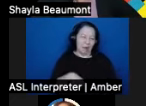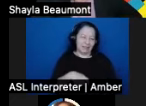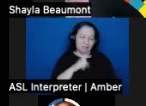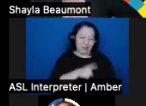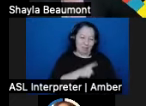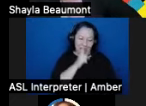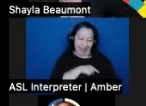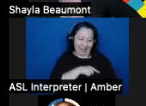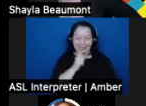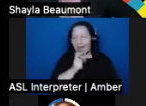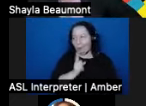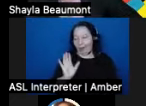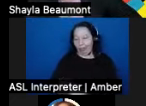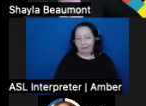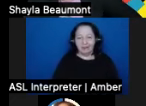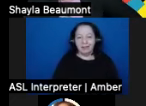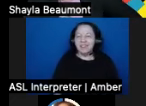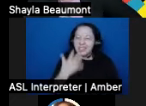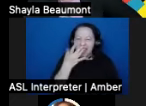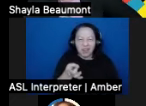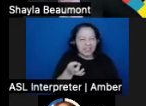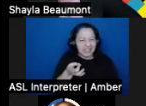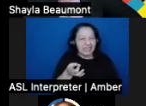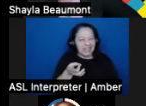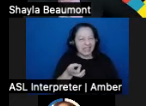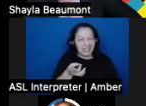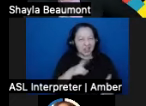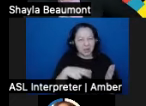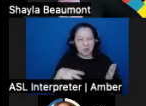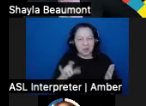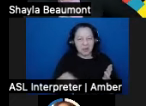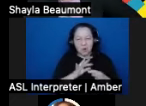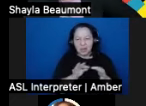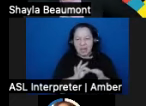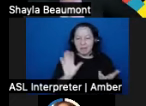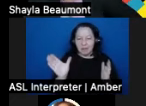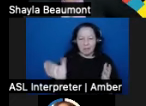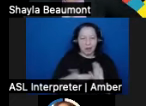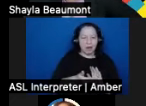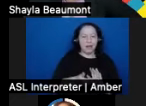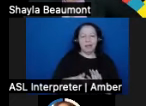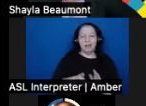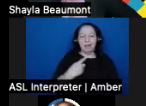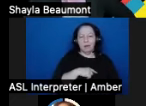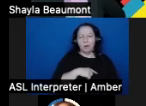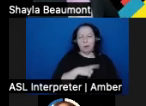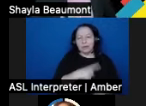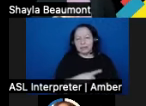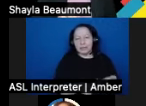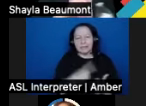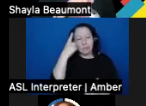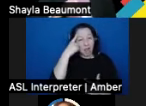so interesting, even just reading through those, to kind of compare again to when we're talking about mental